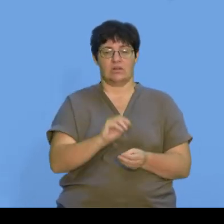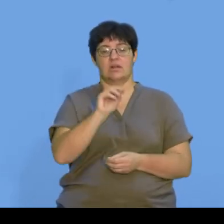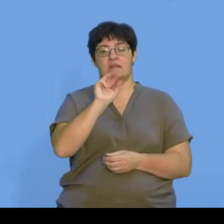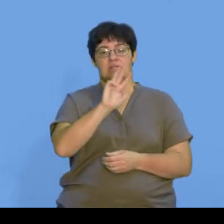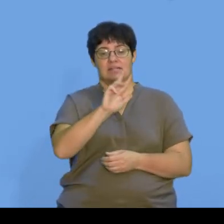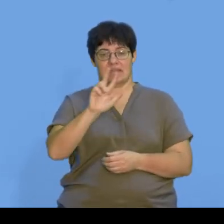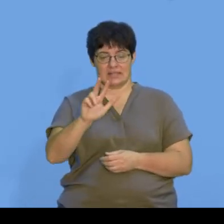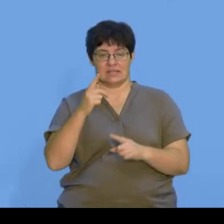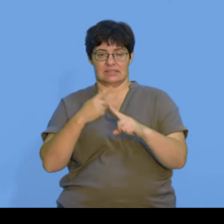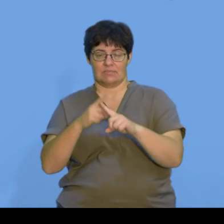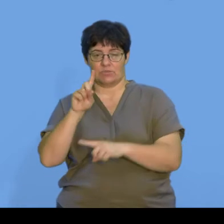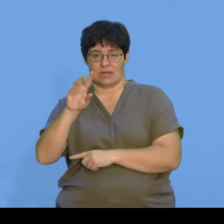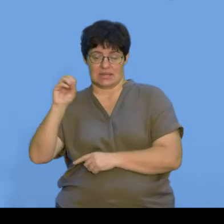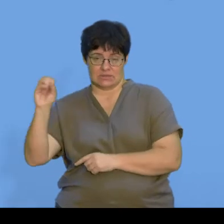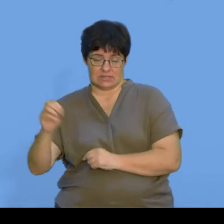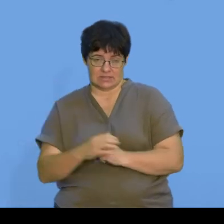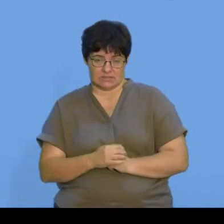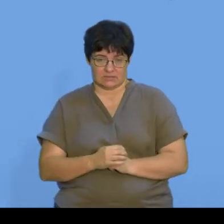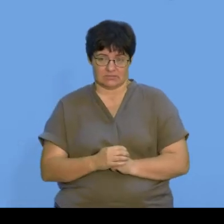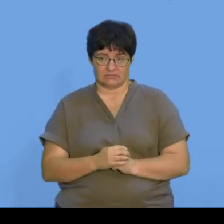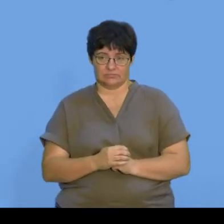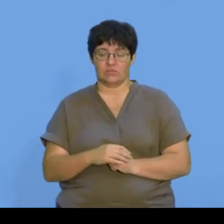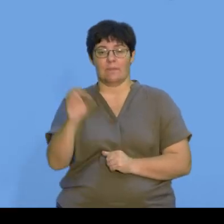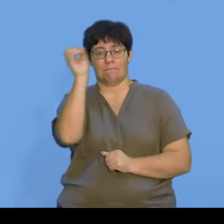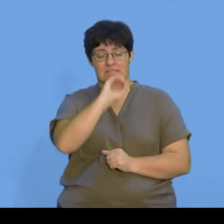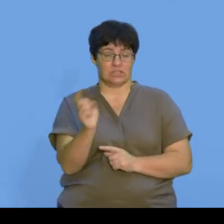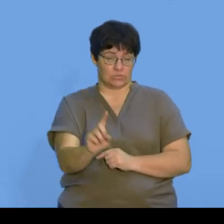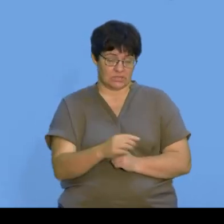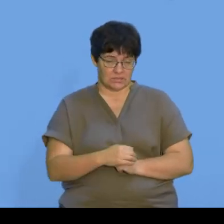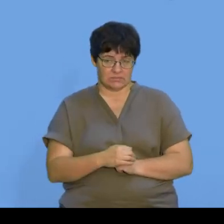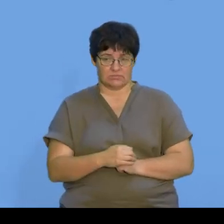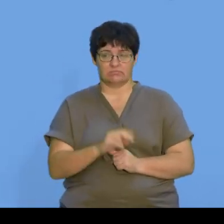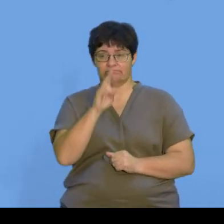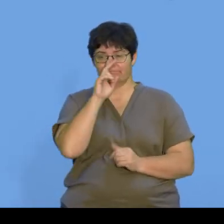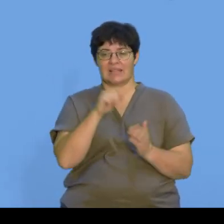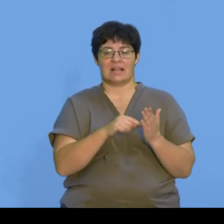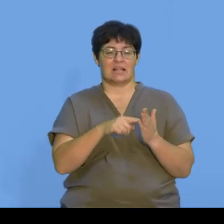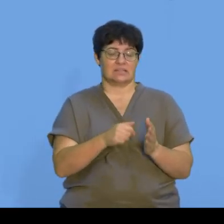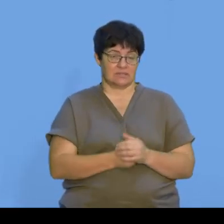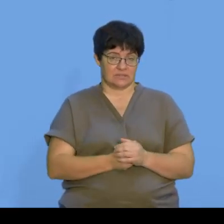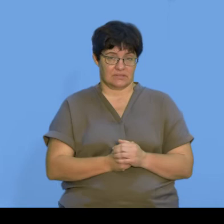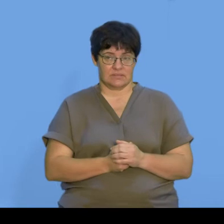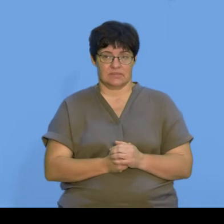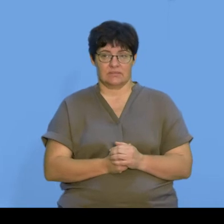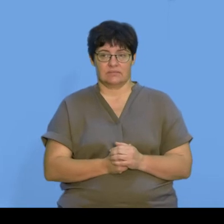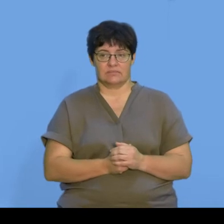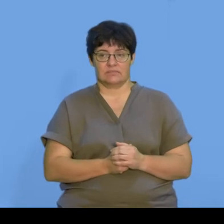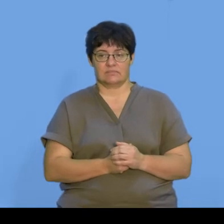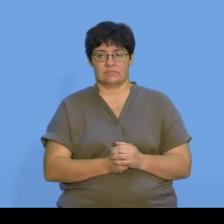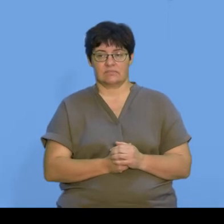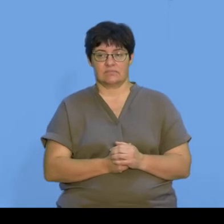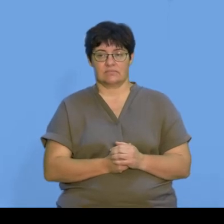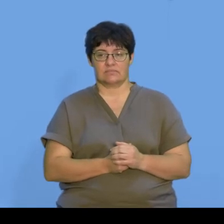is 98, multiply that by 100, it will give us the percentage. So if we draw attention to our